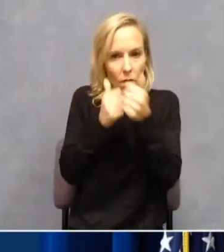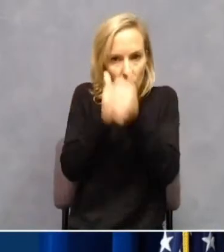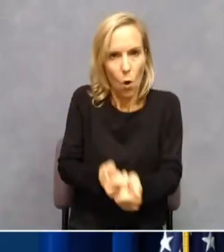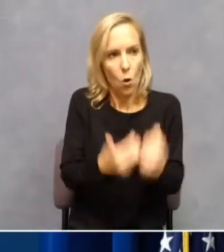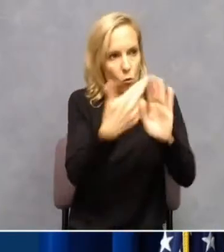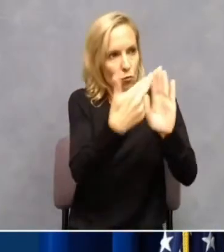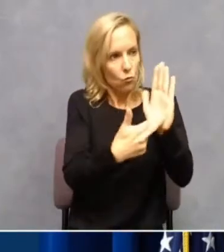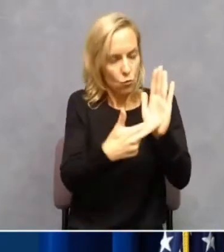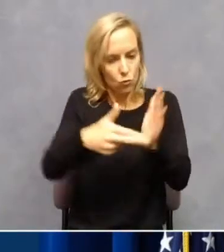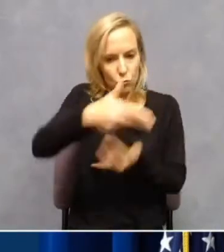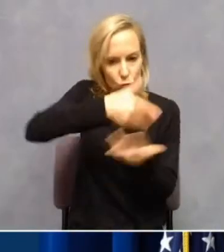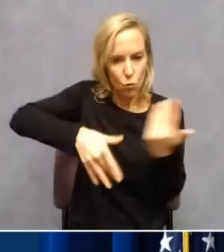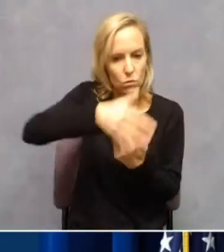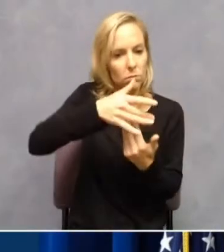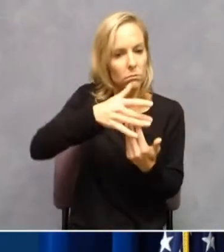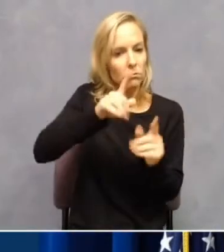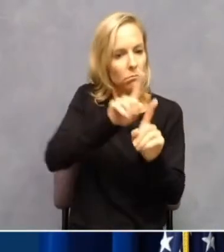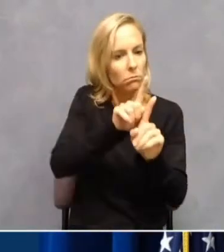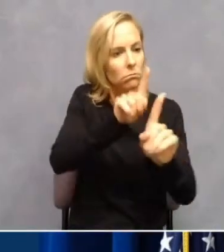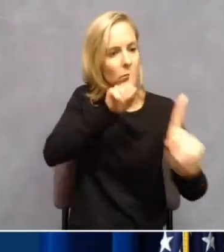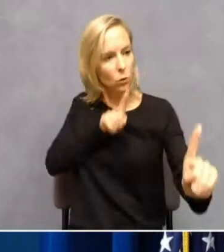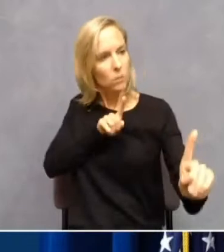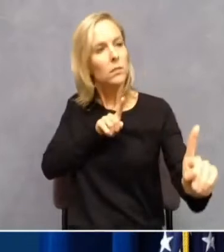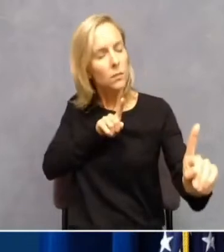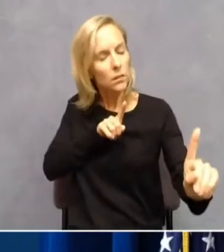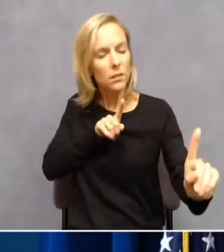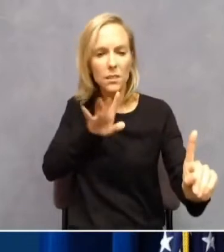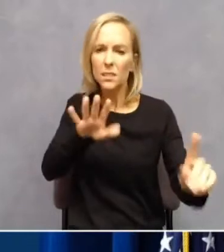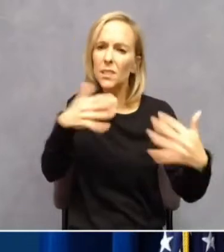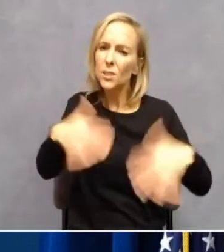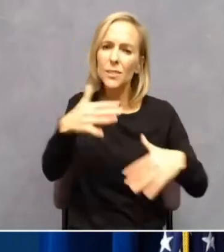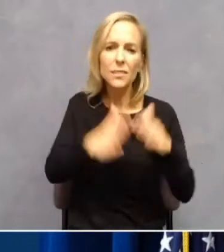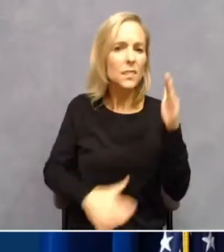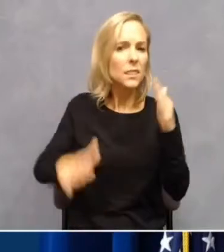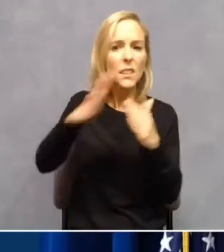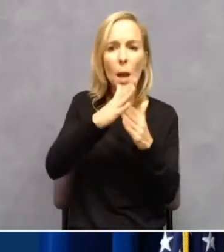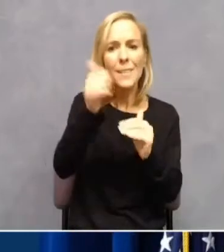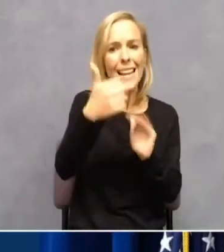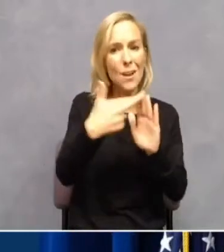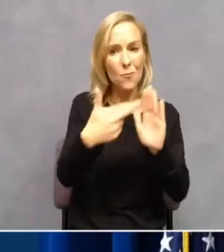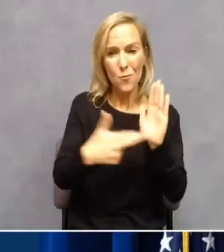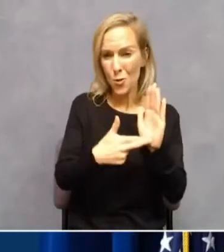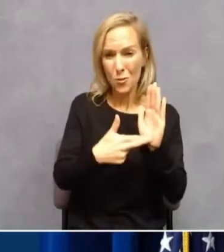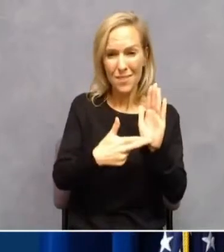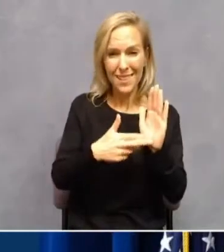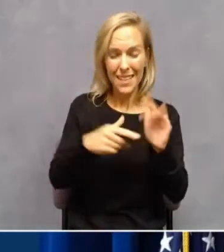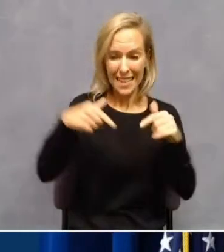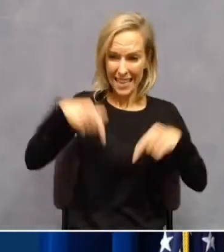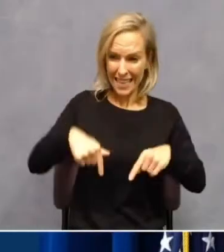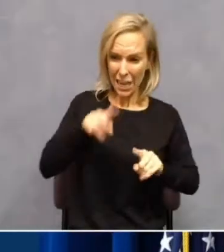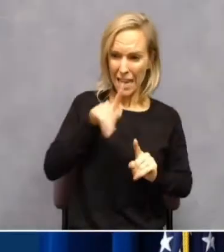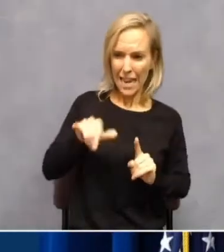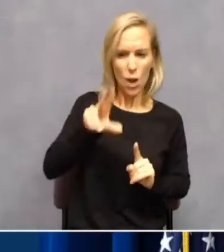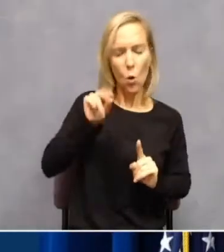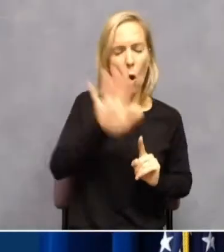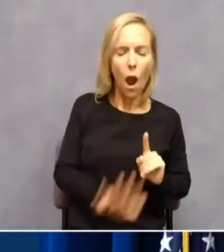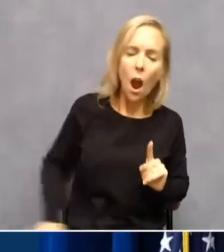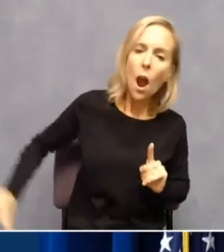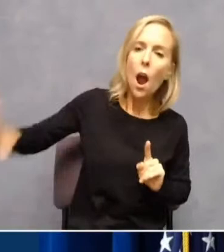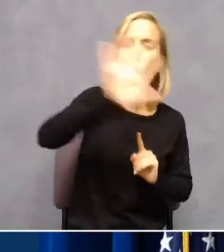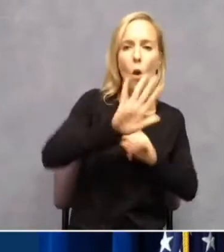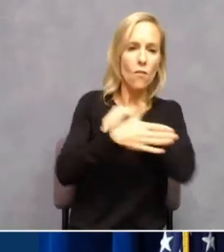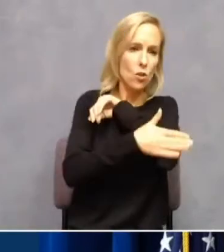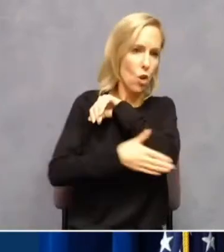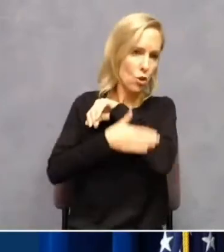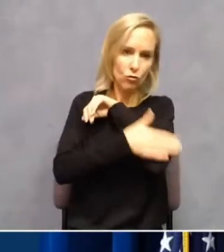those top 10 rules, because this is heating up all over the country. I believe that they call